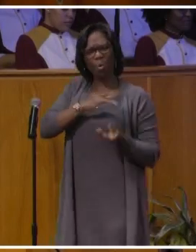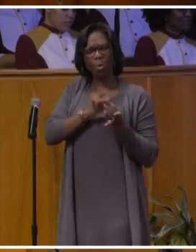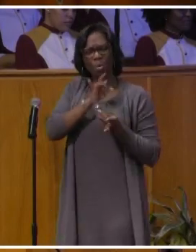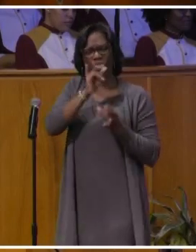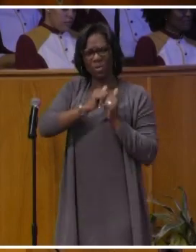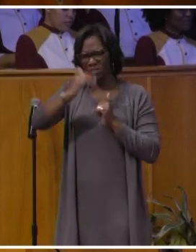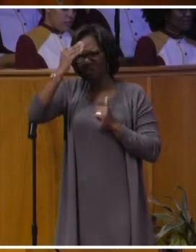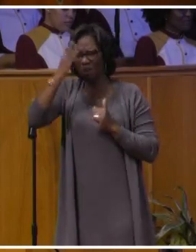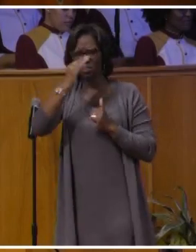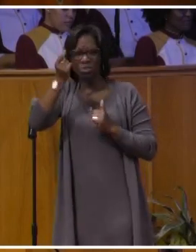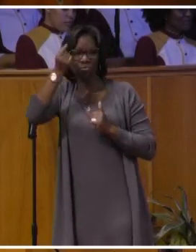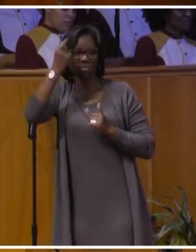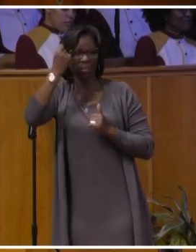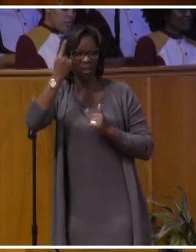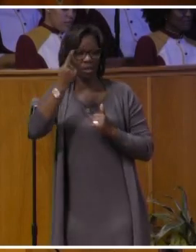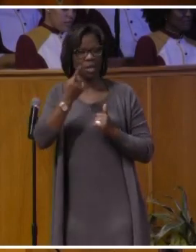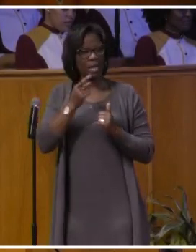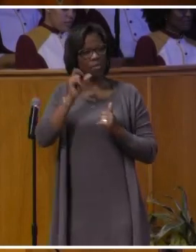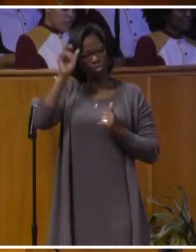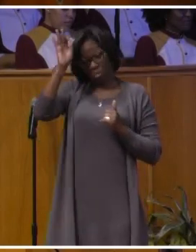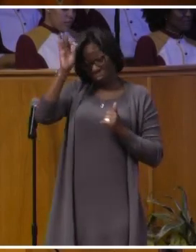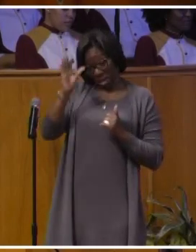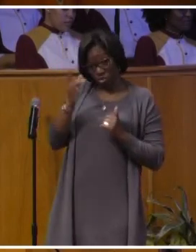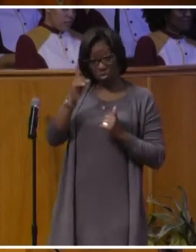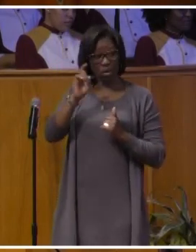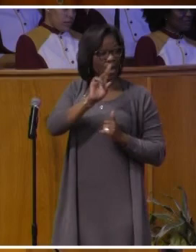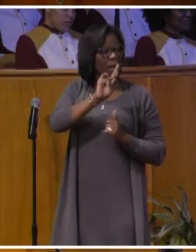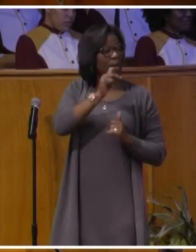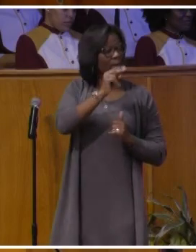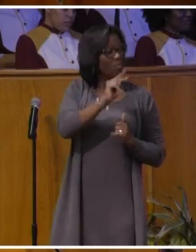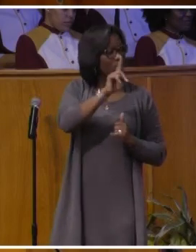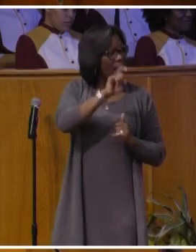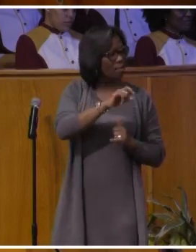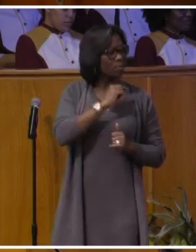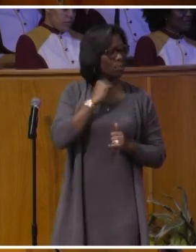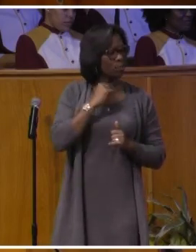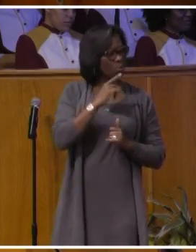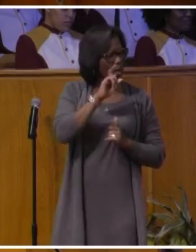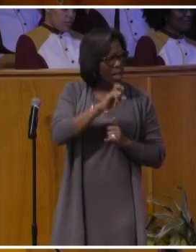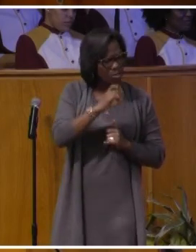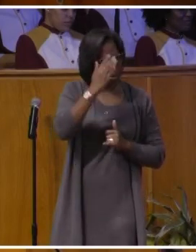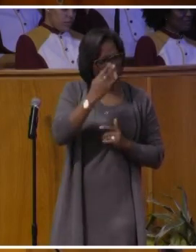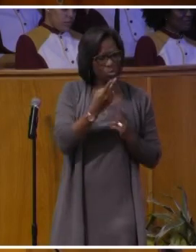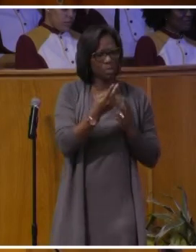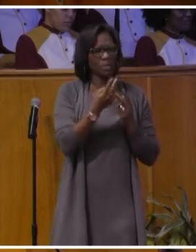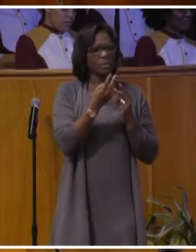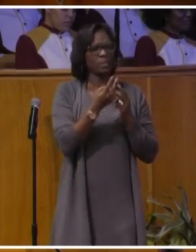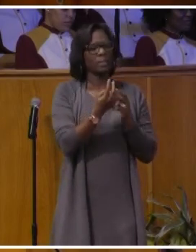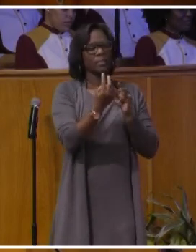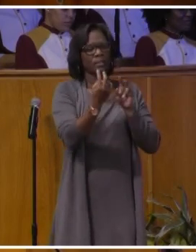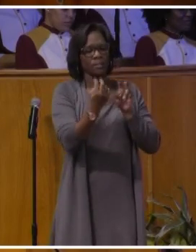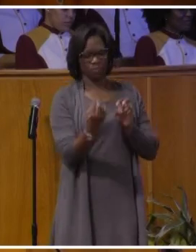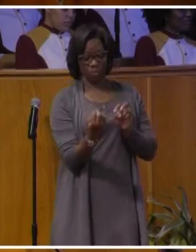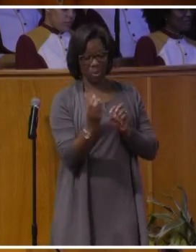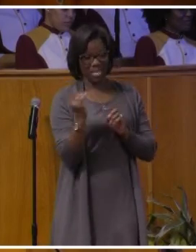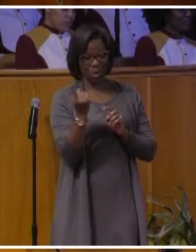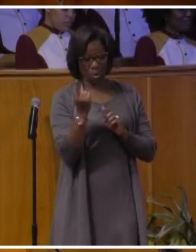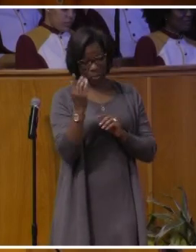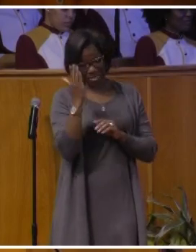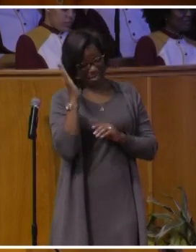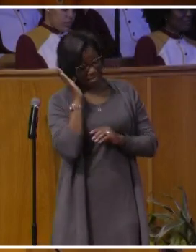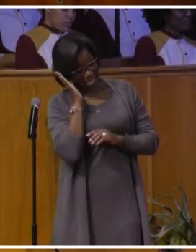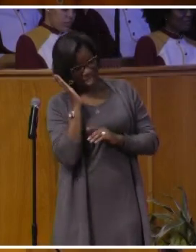understanding. If you're going to pastor, Kevin, you got to be a chaplain. You got to know how to sit at a bedside and outside